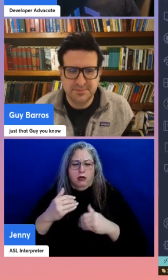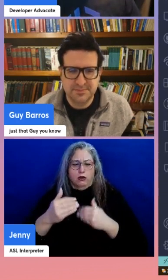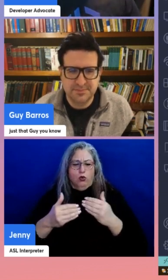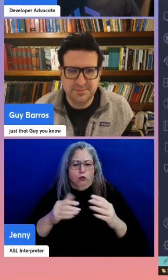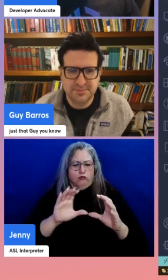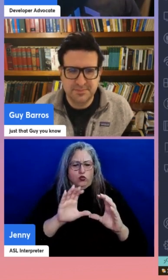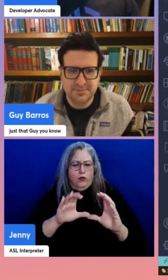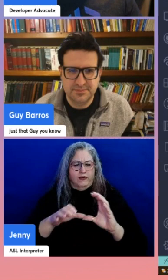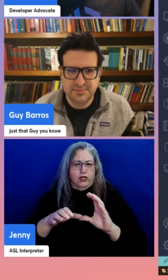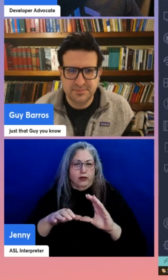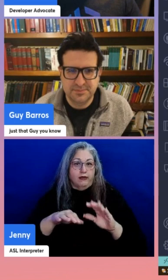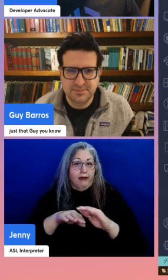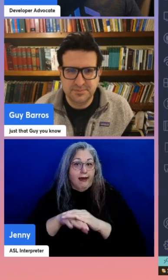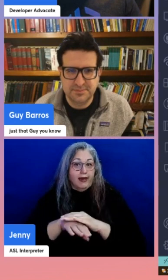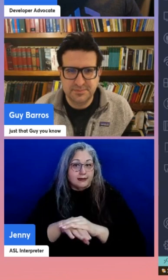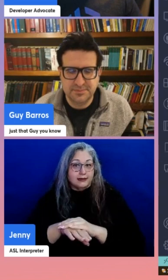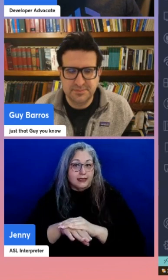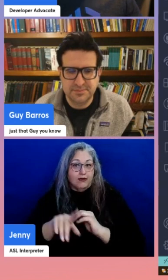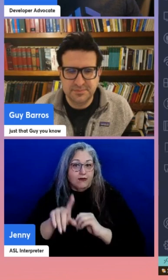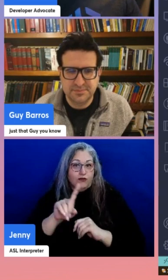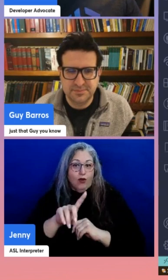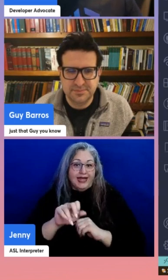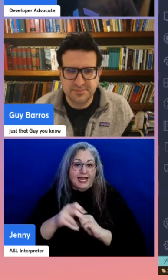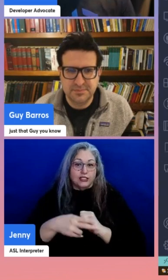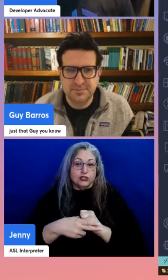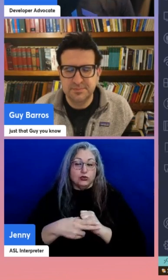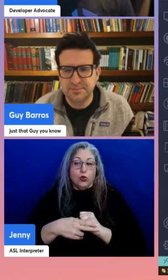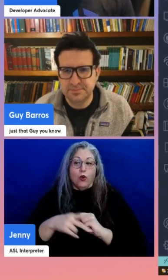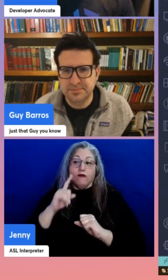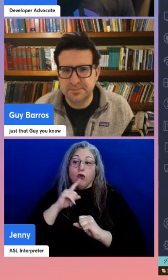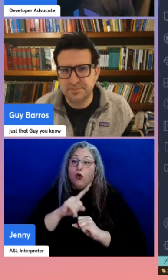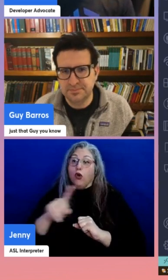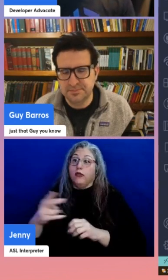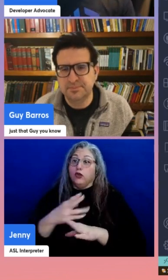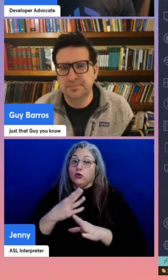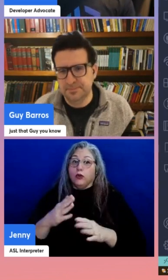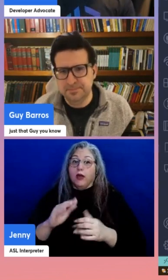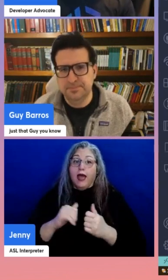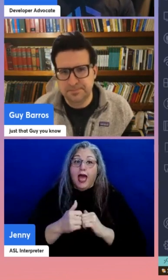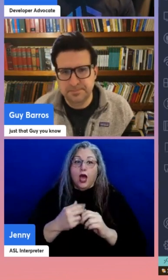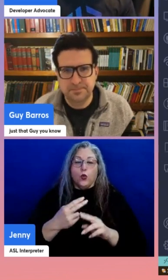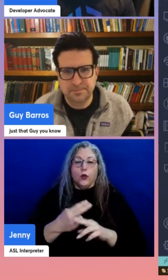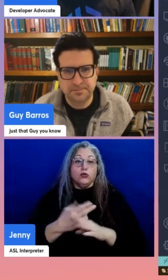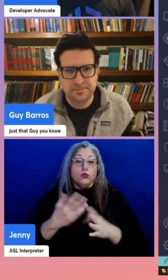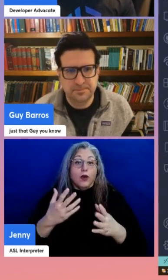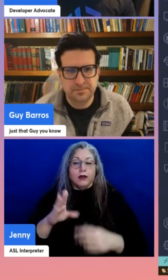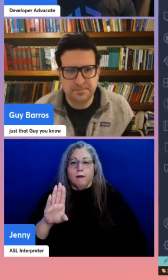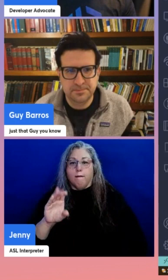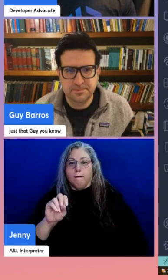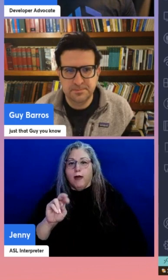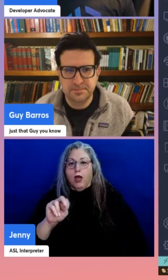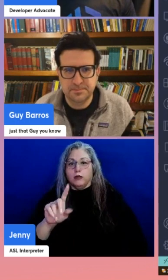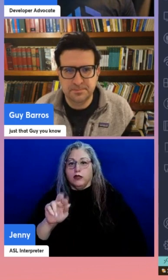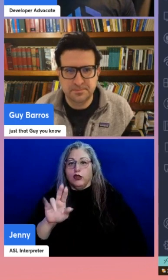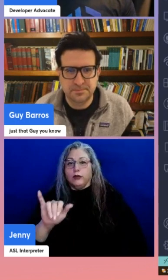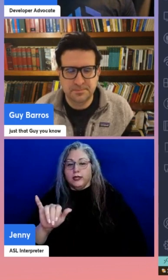configuring access to this data store for a user? And the answer to that is we're going to use Boundary. So we're going to write some